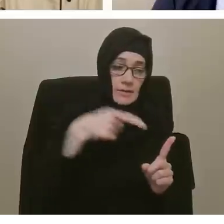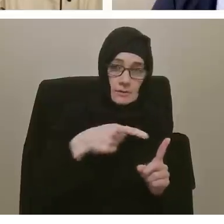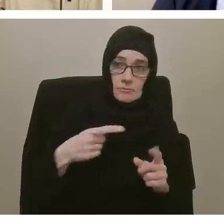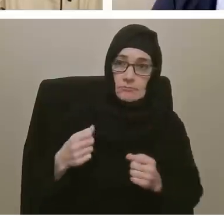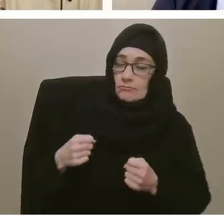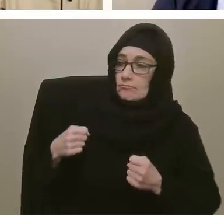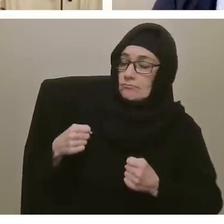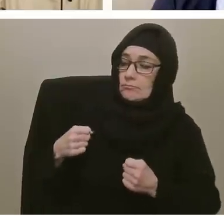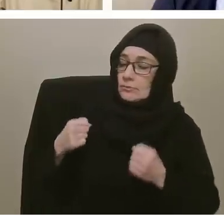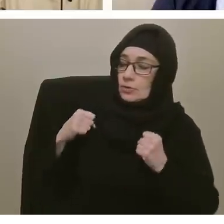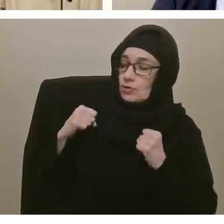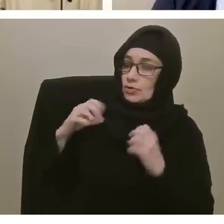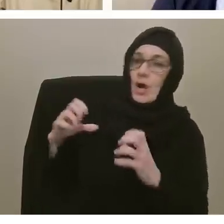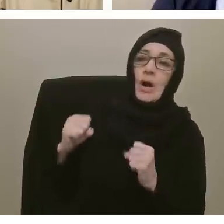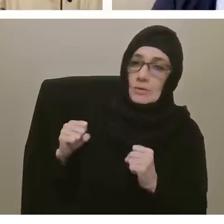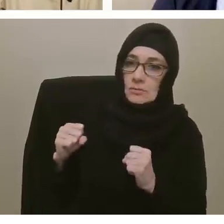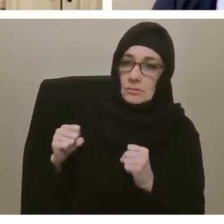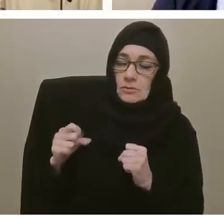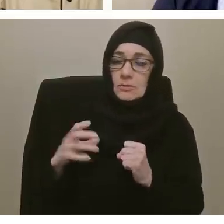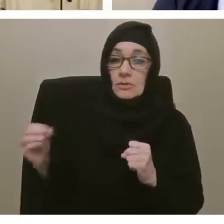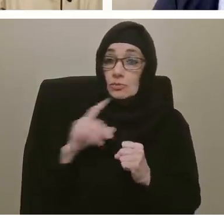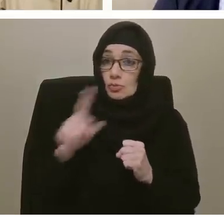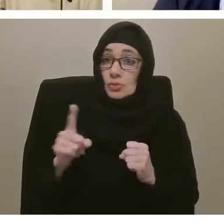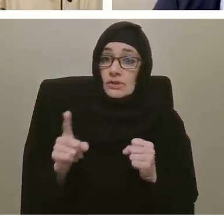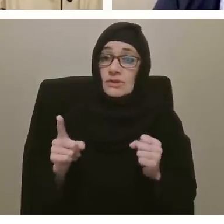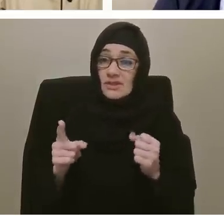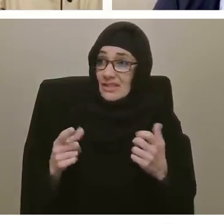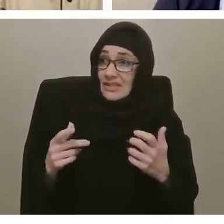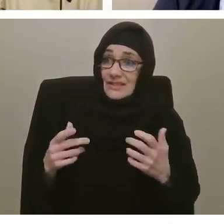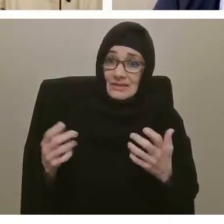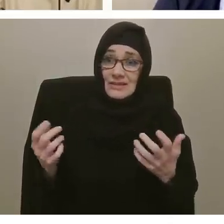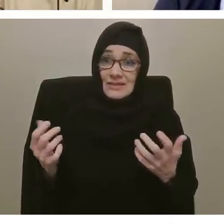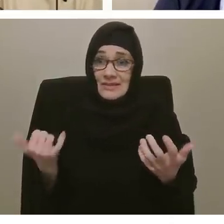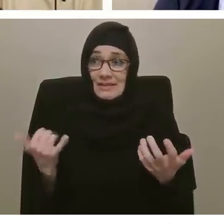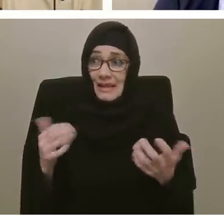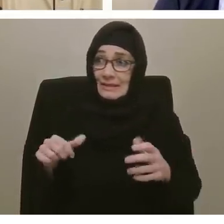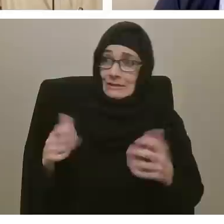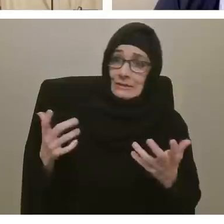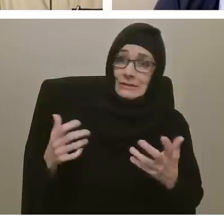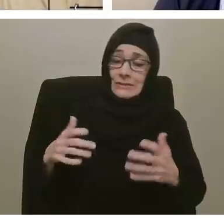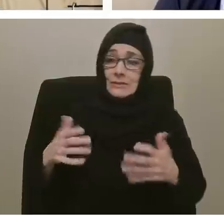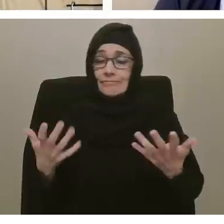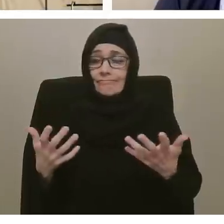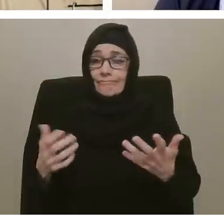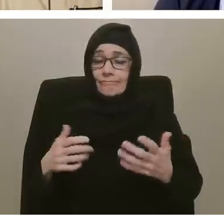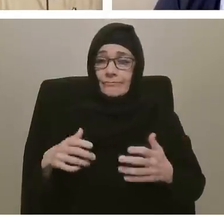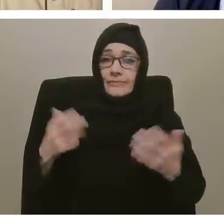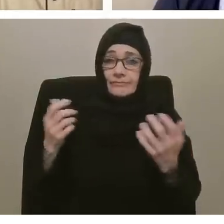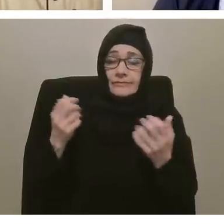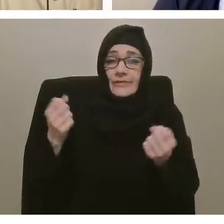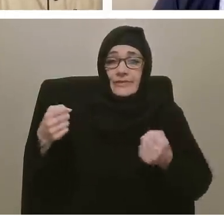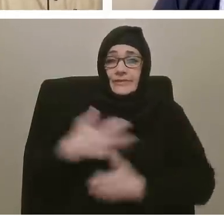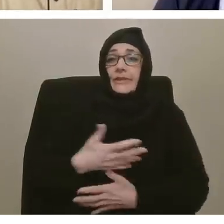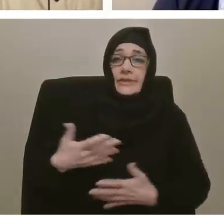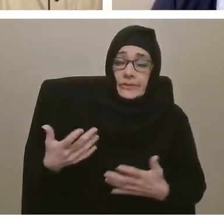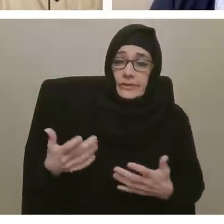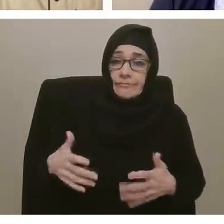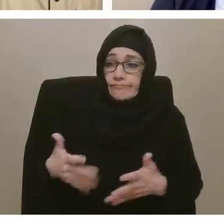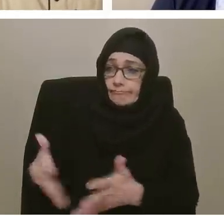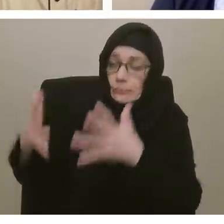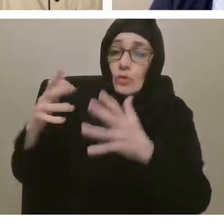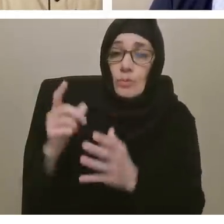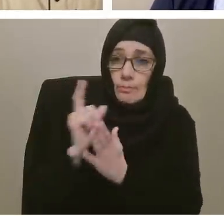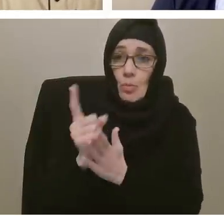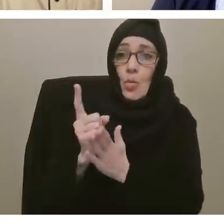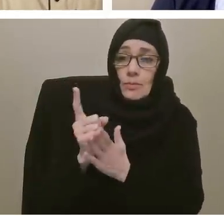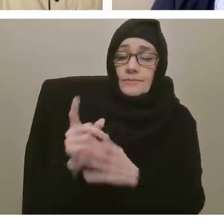alaihi wasallam. And it was a very, you know, if you will, in many ways, distressing moment or an unsettling reality that he had experienced.